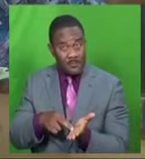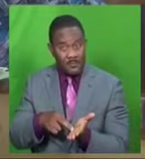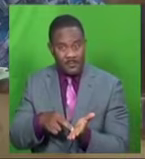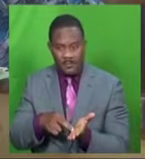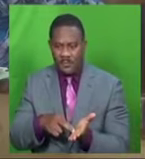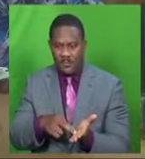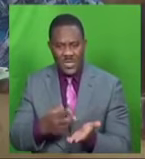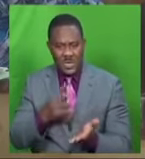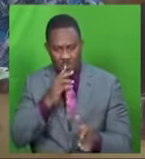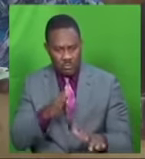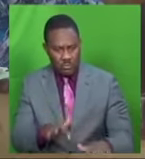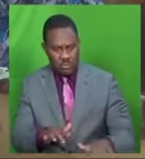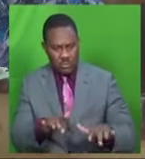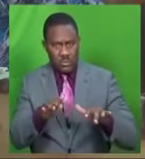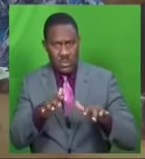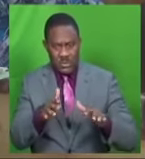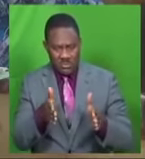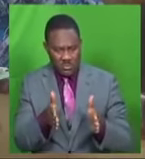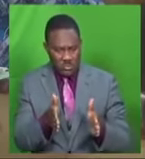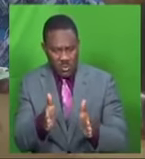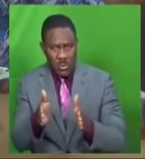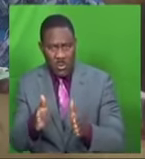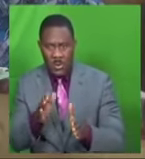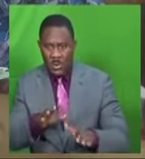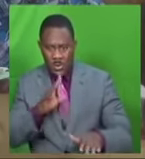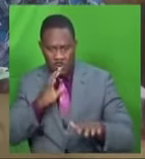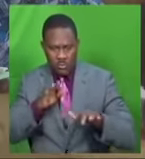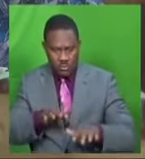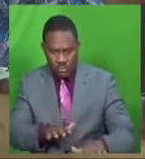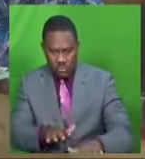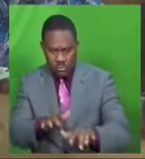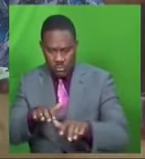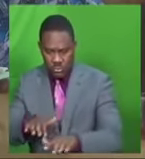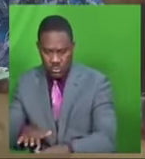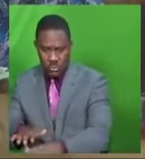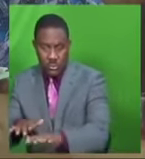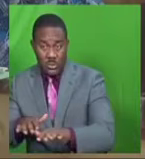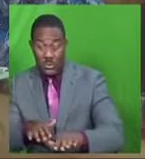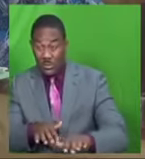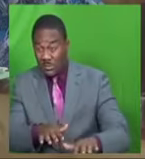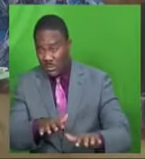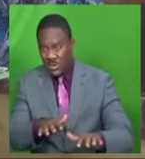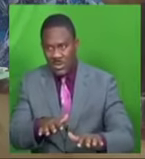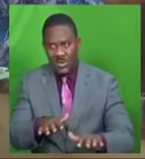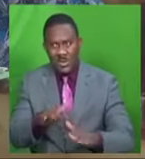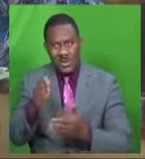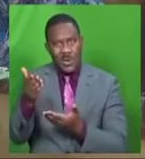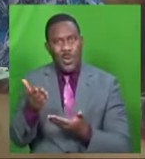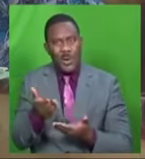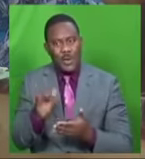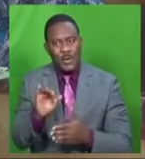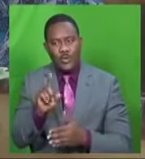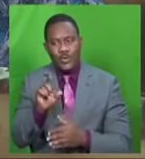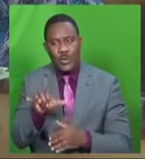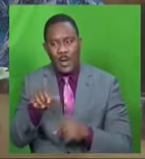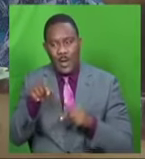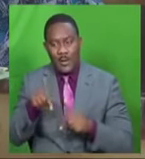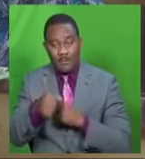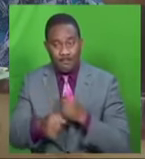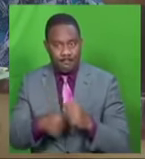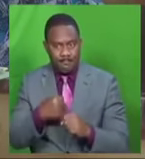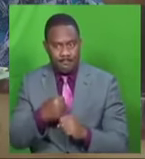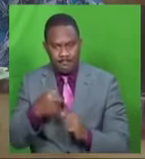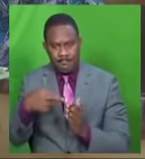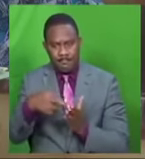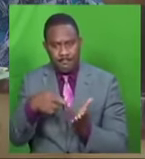flood control drains. The Speaker, it was submitted to this House in July of this year. This